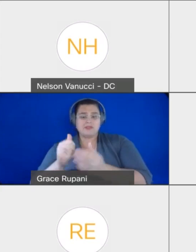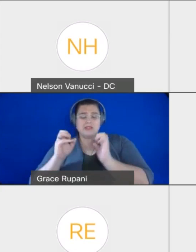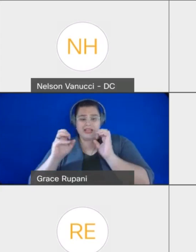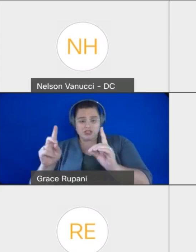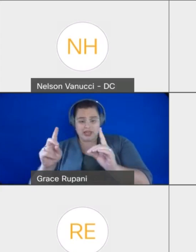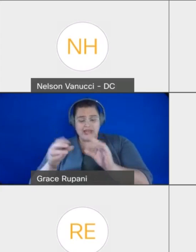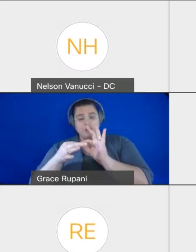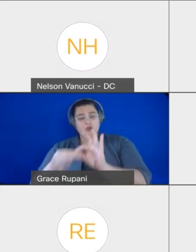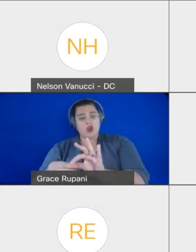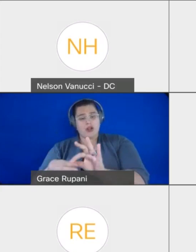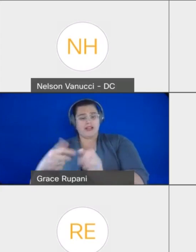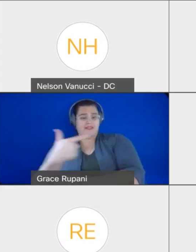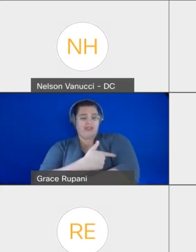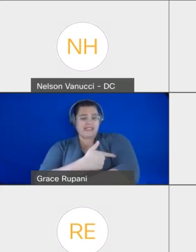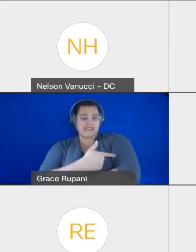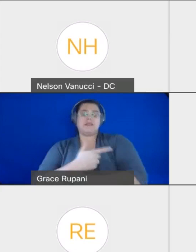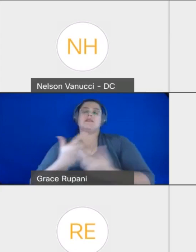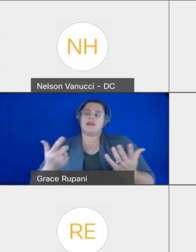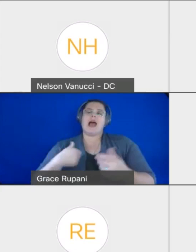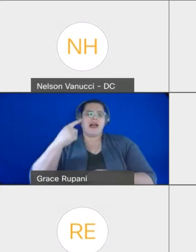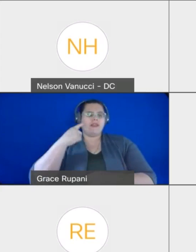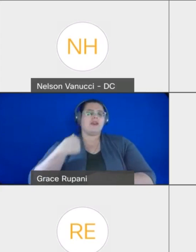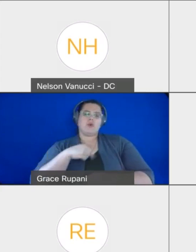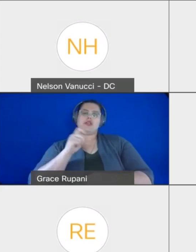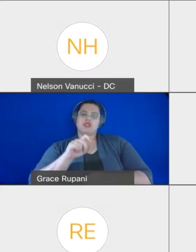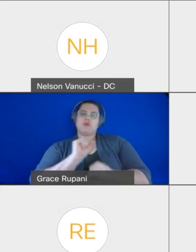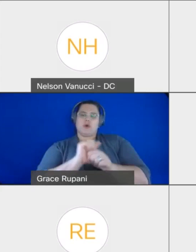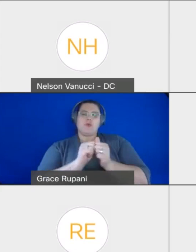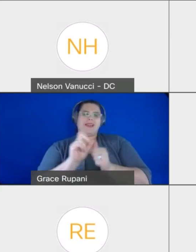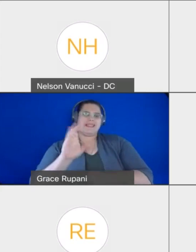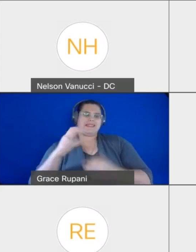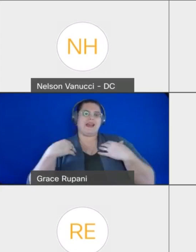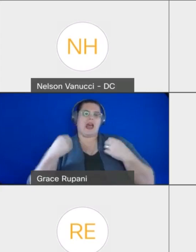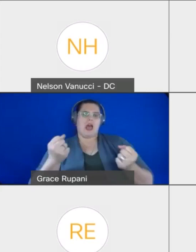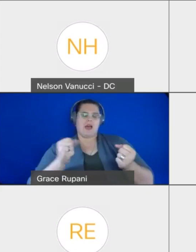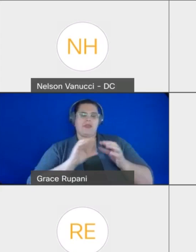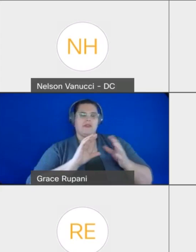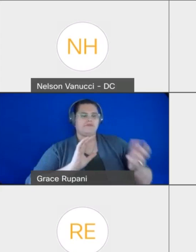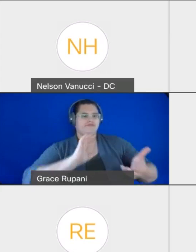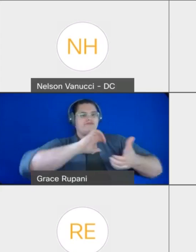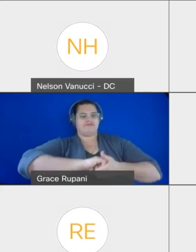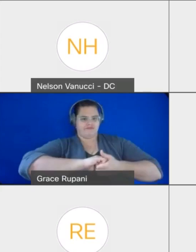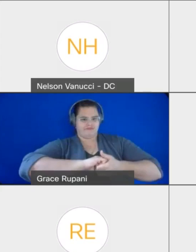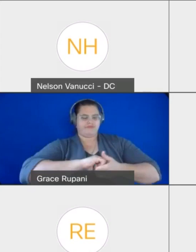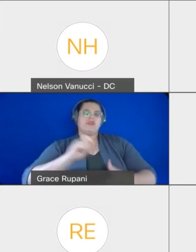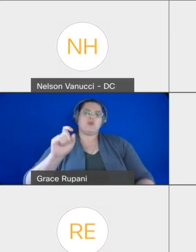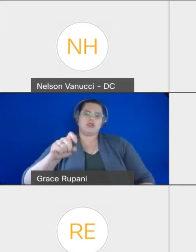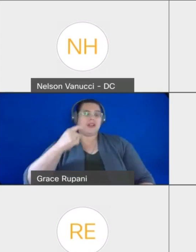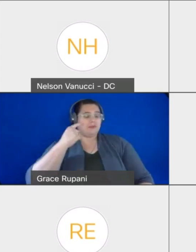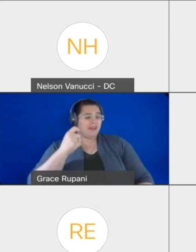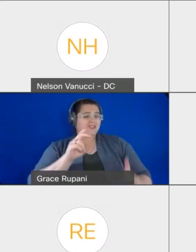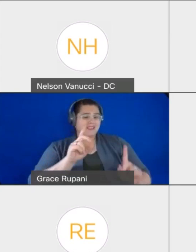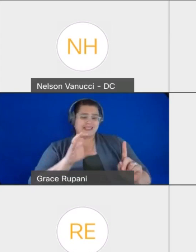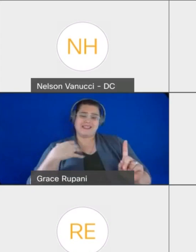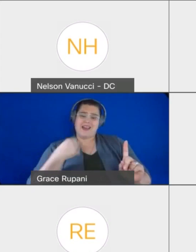to work on along with DC Health, because I know that DC Health is doing a lot of work right now on education for